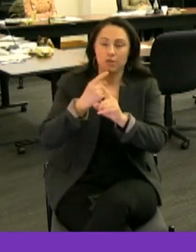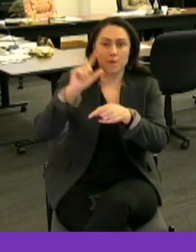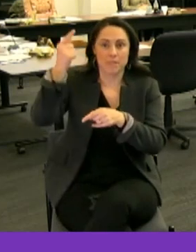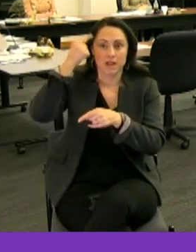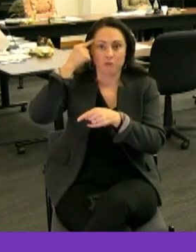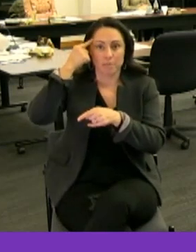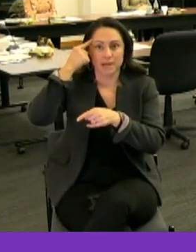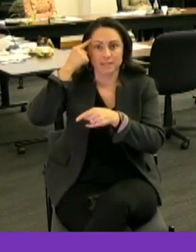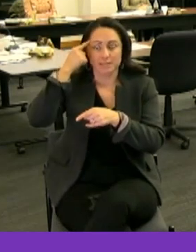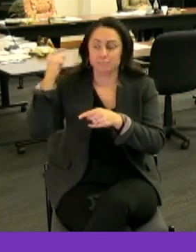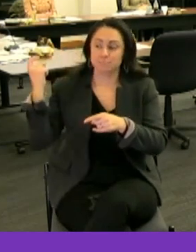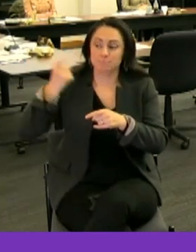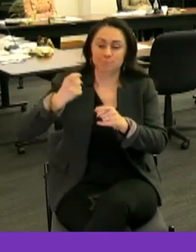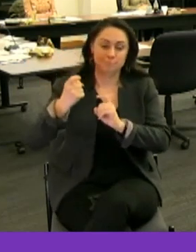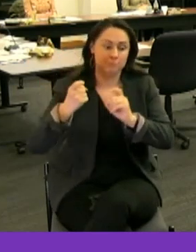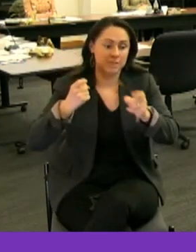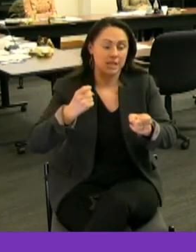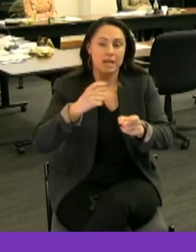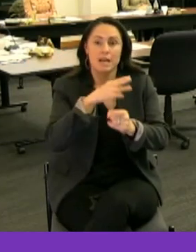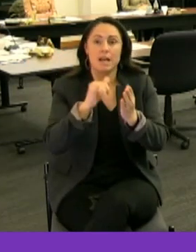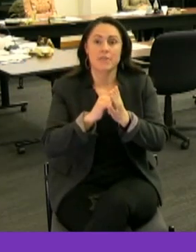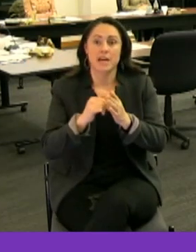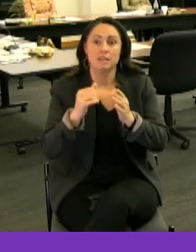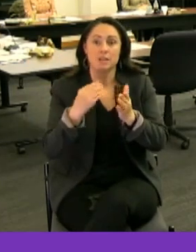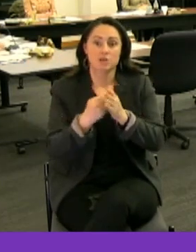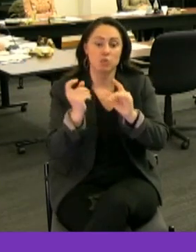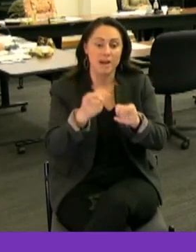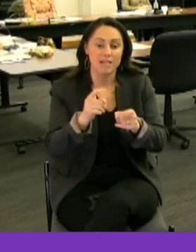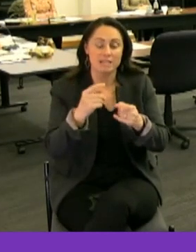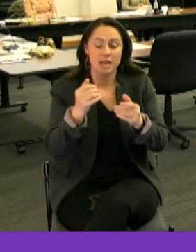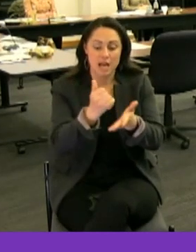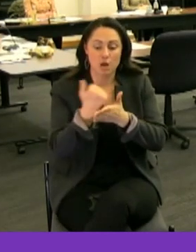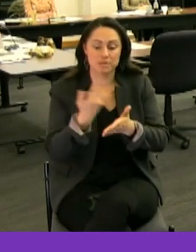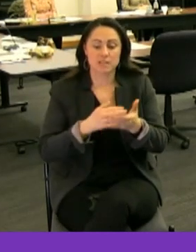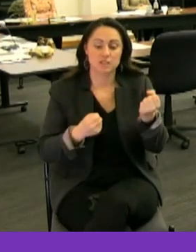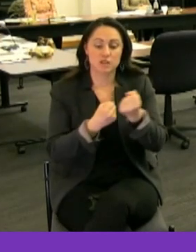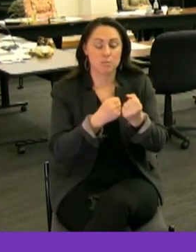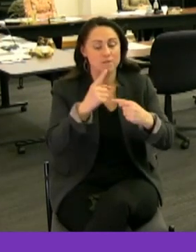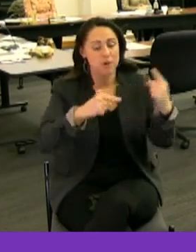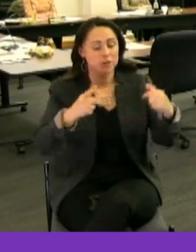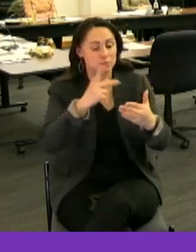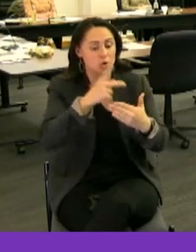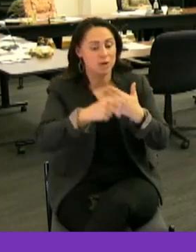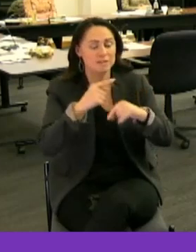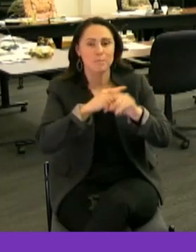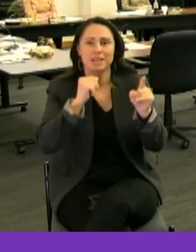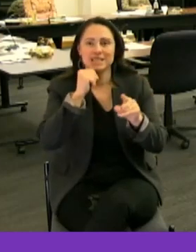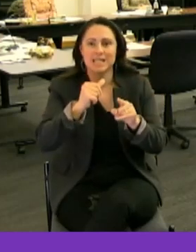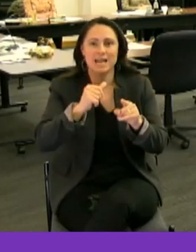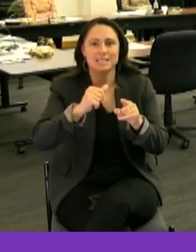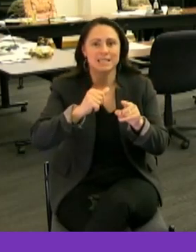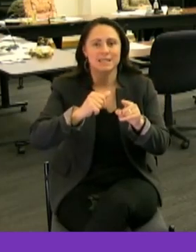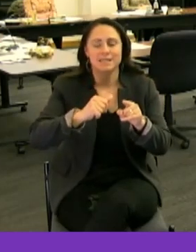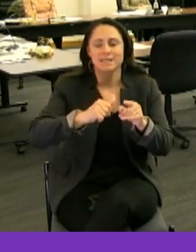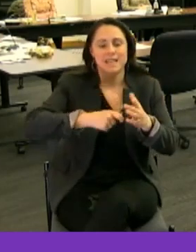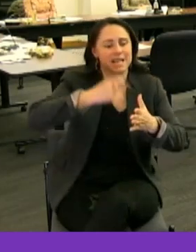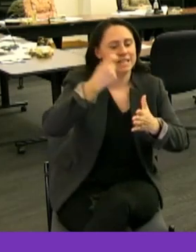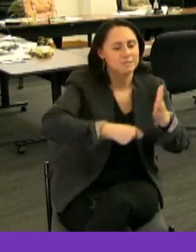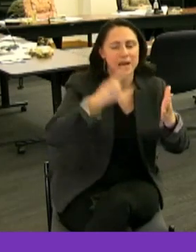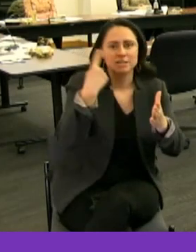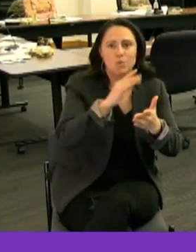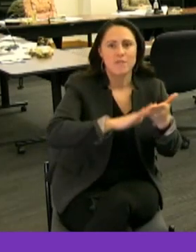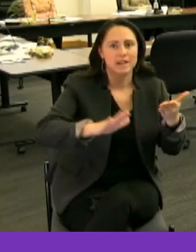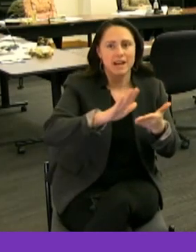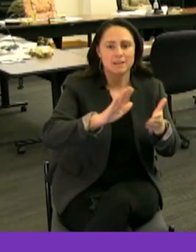a program that, and that grant helps us to support various programs, but it's not an expense to the college. This is something